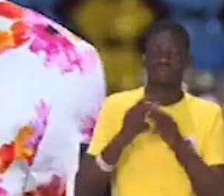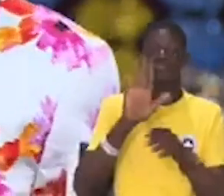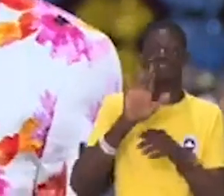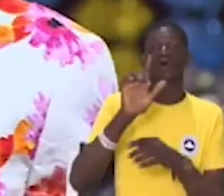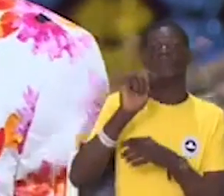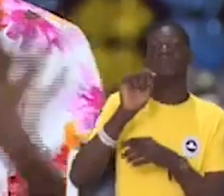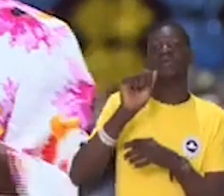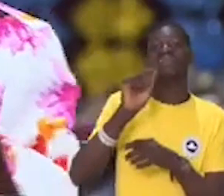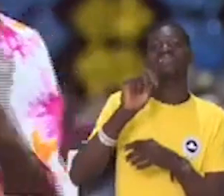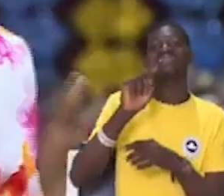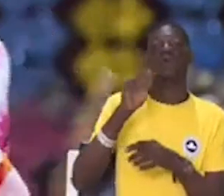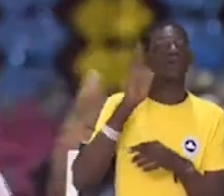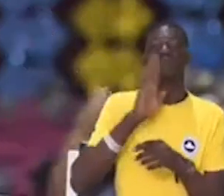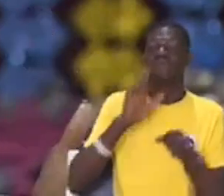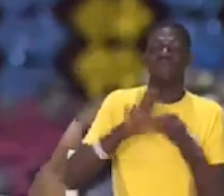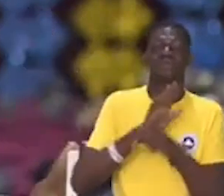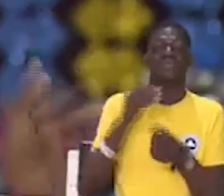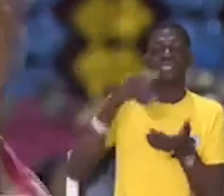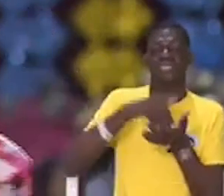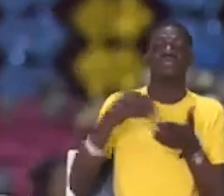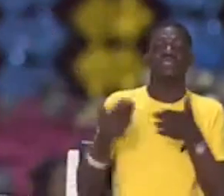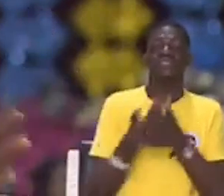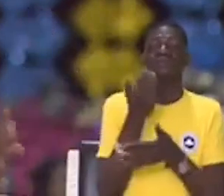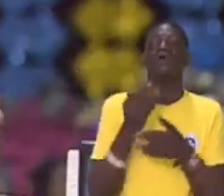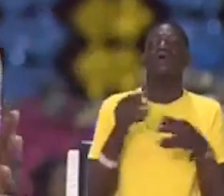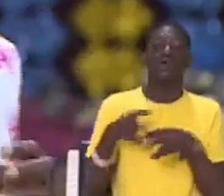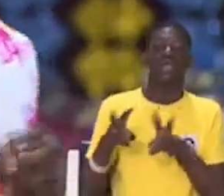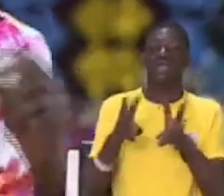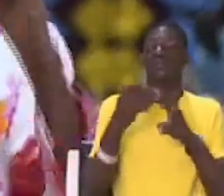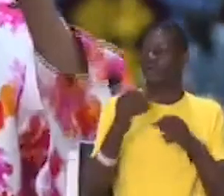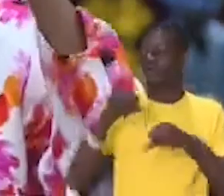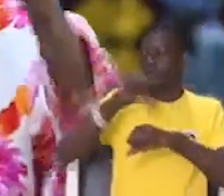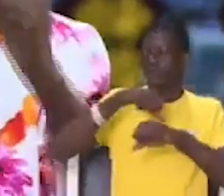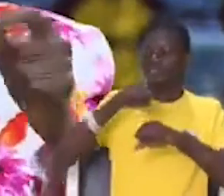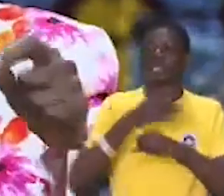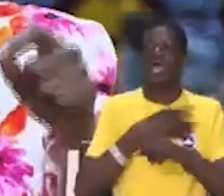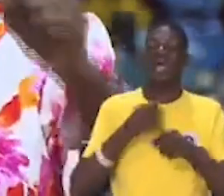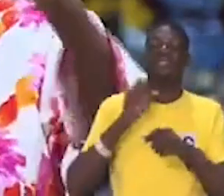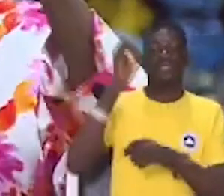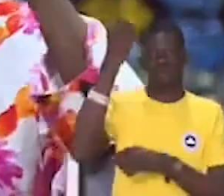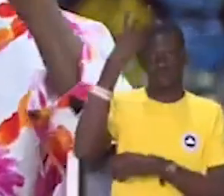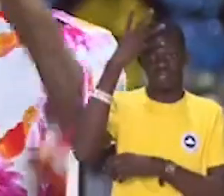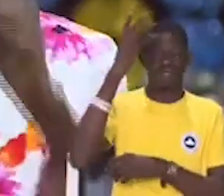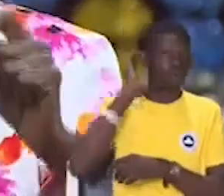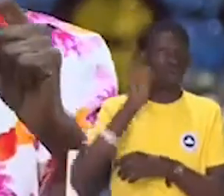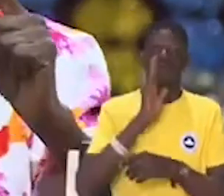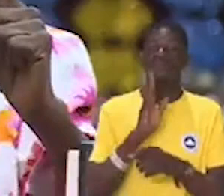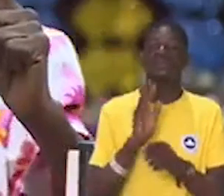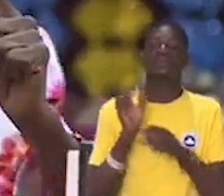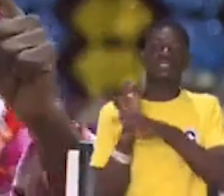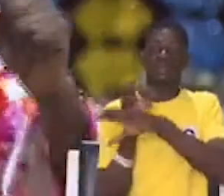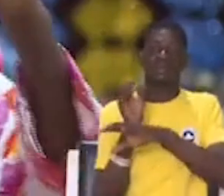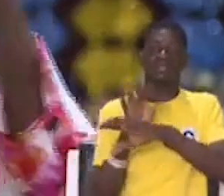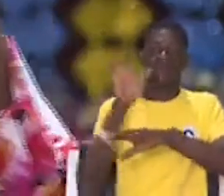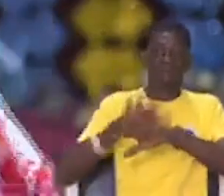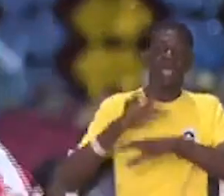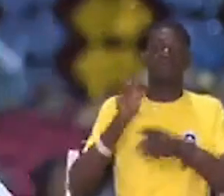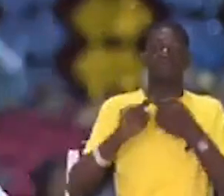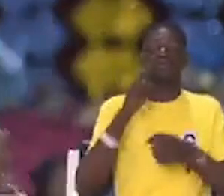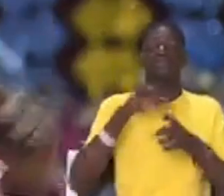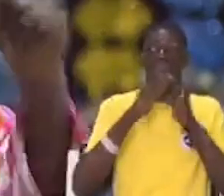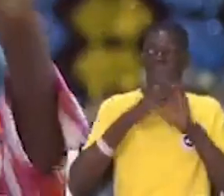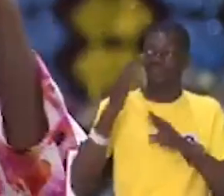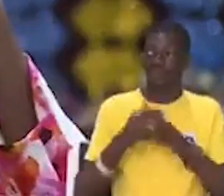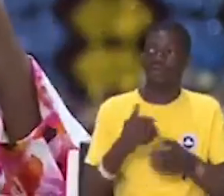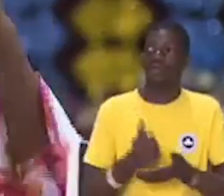again. There'll be new dimensions of God's anointing, and grace will be imparted unto you. God will help